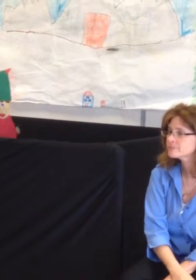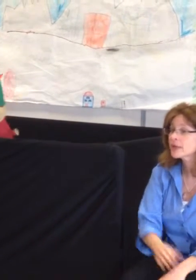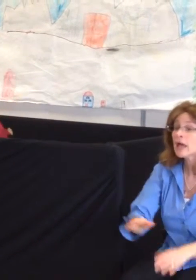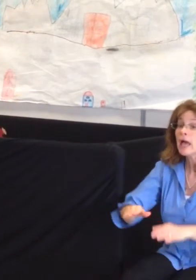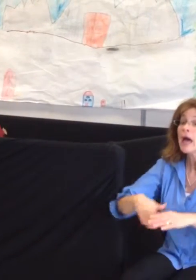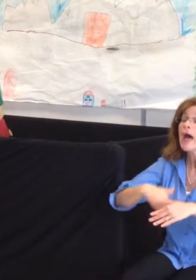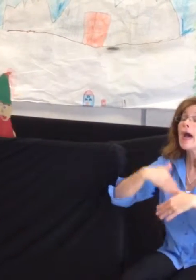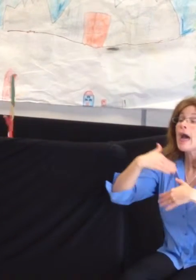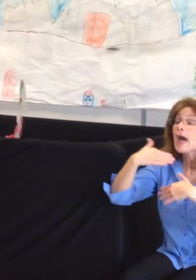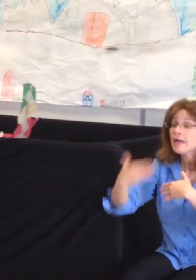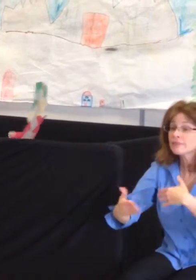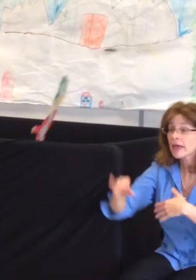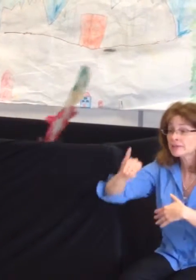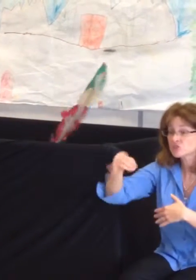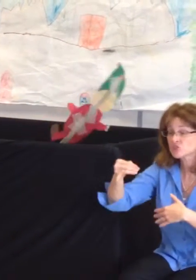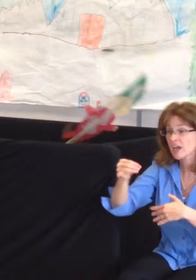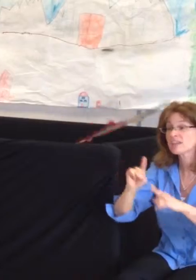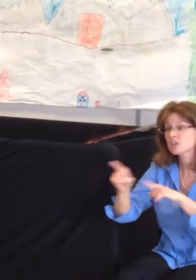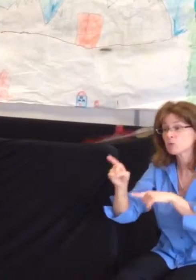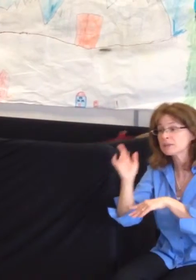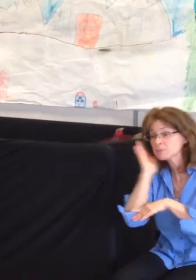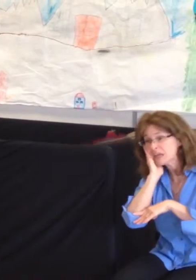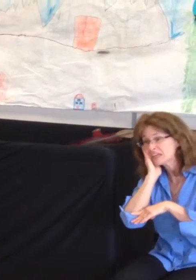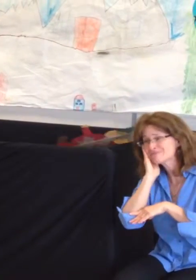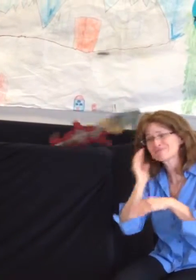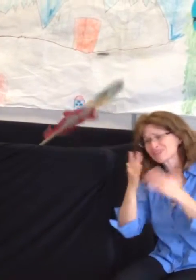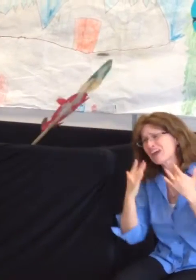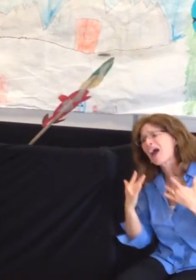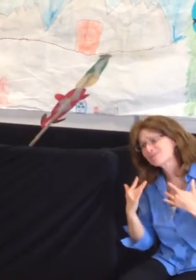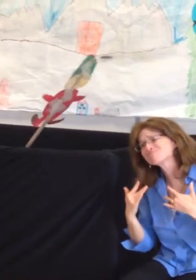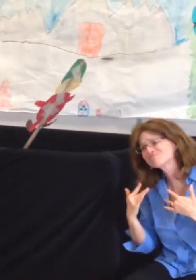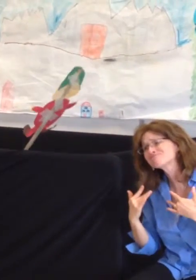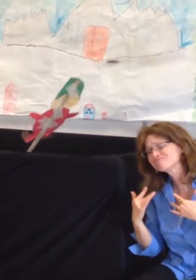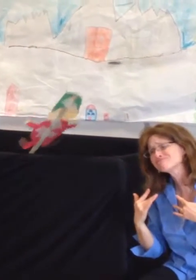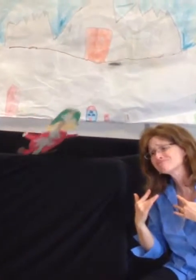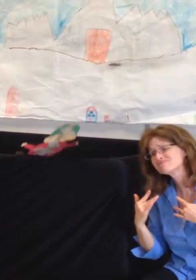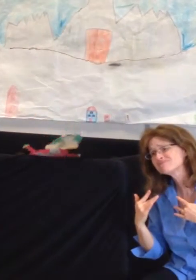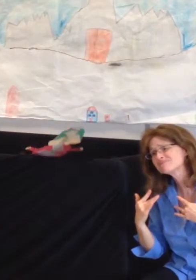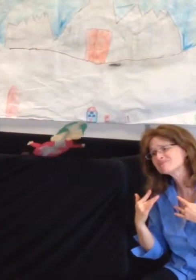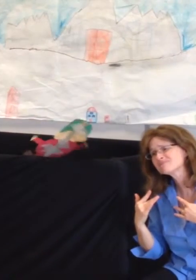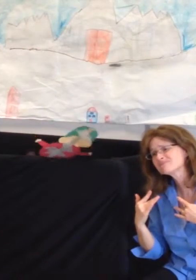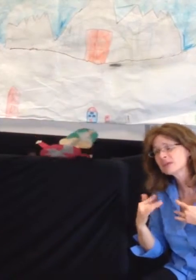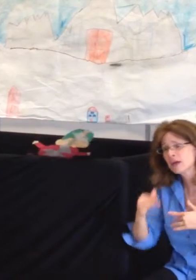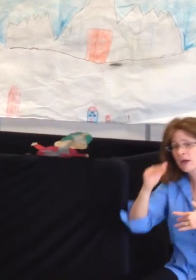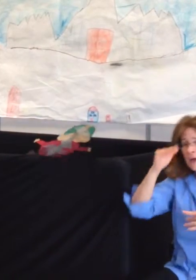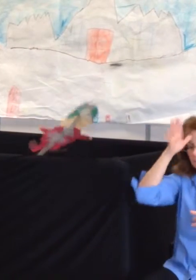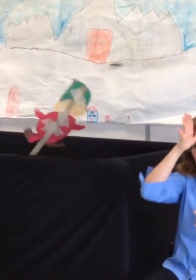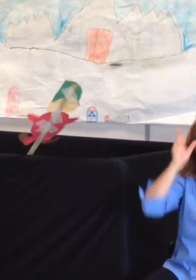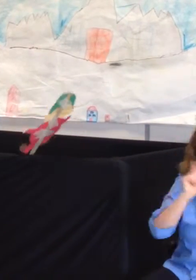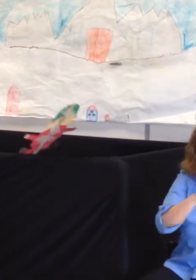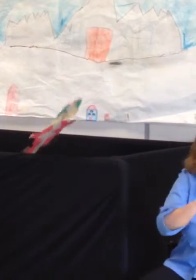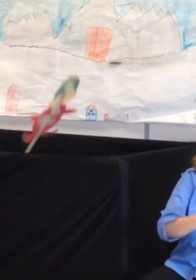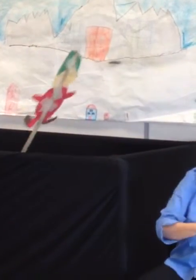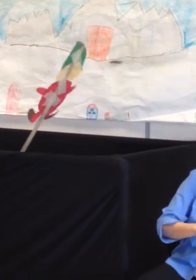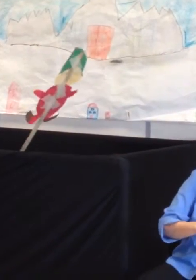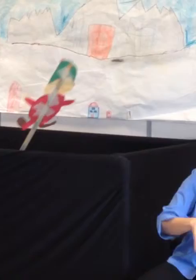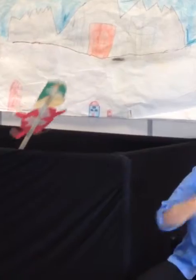and Jack went to bed very sad. And his father went to bed very angry.